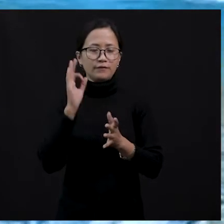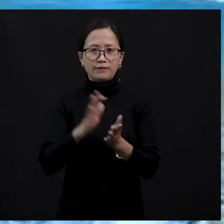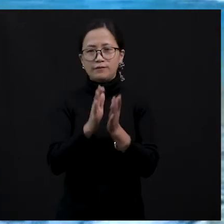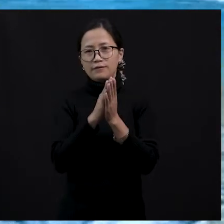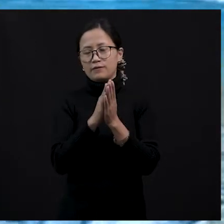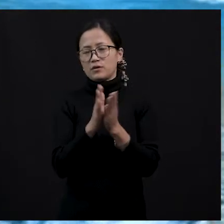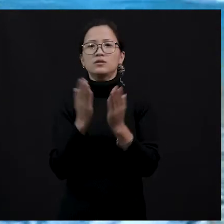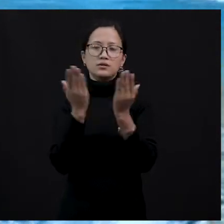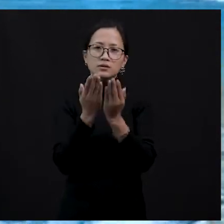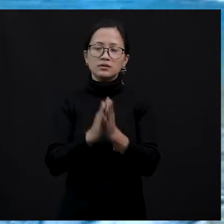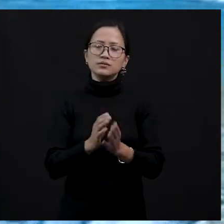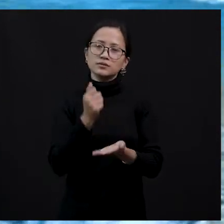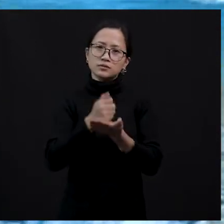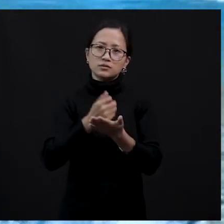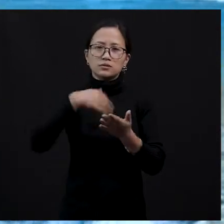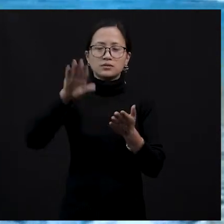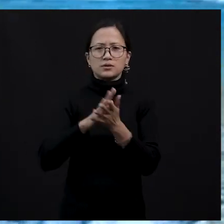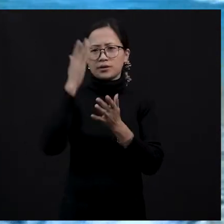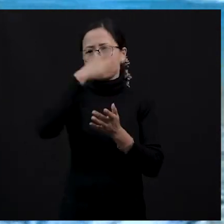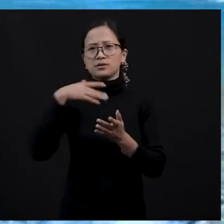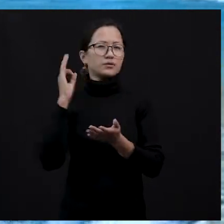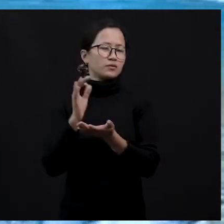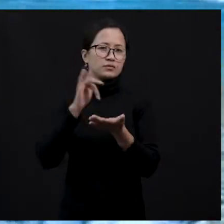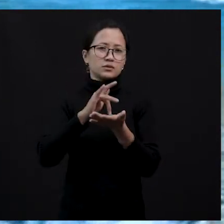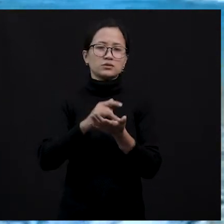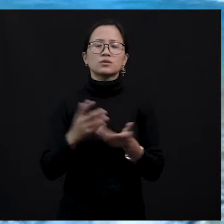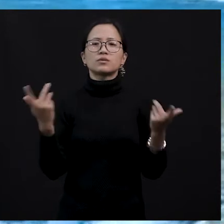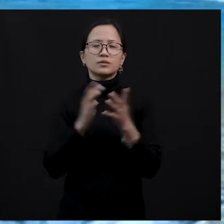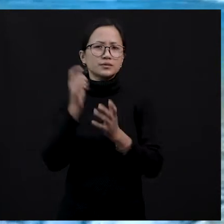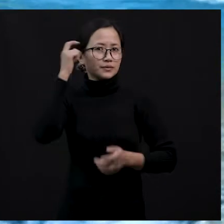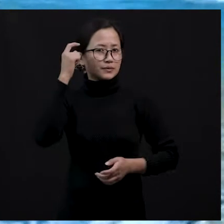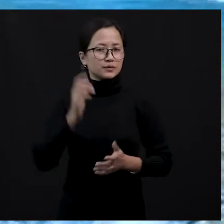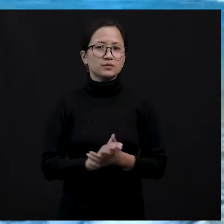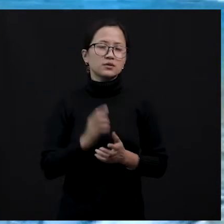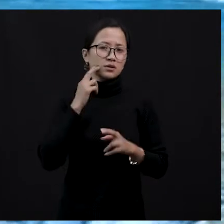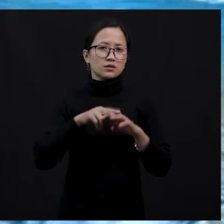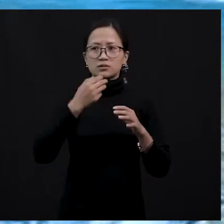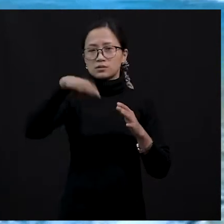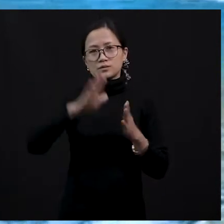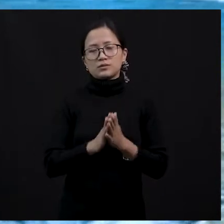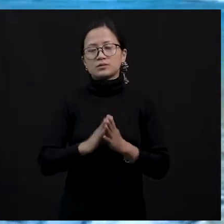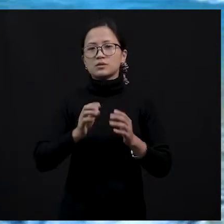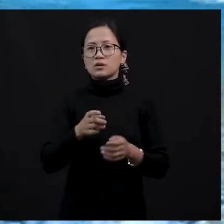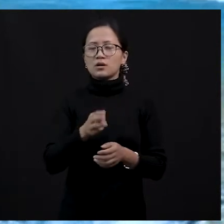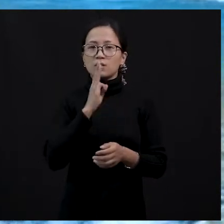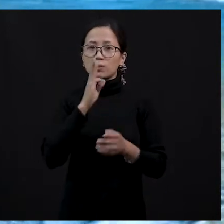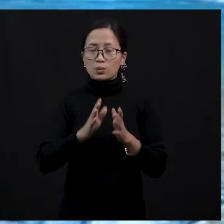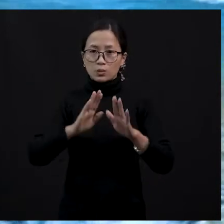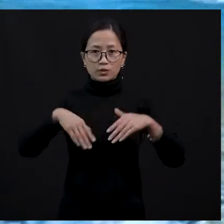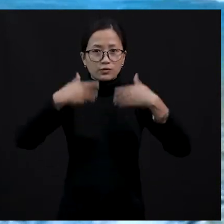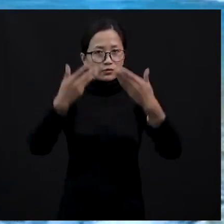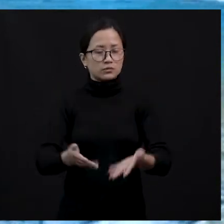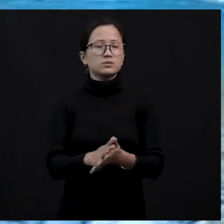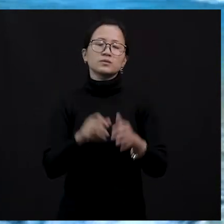in our lesson. So he decided to go to that beautiful place. I'm sure he's thinking, if I go to that waterfall, I'm sure I will be